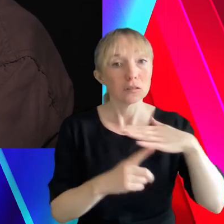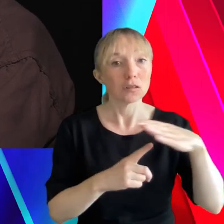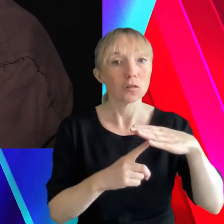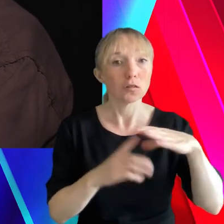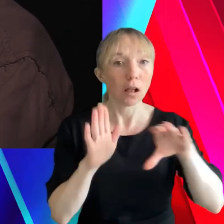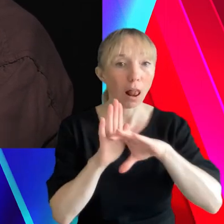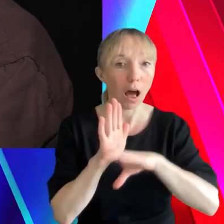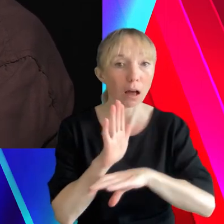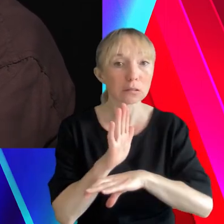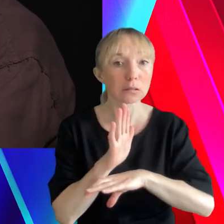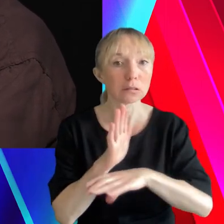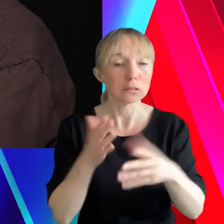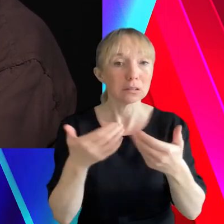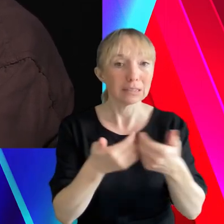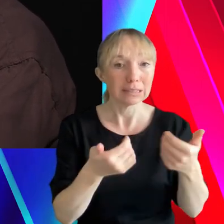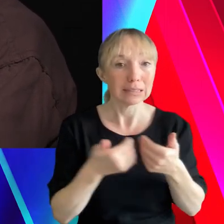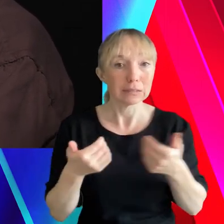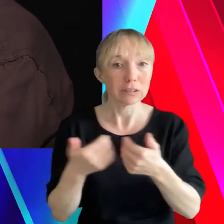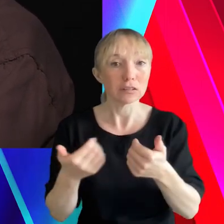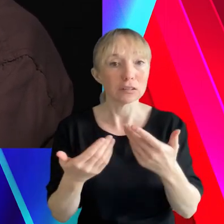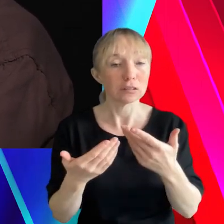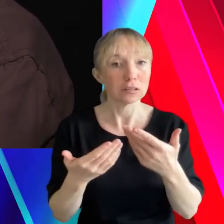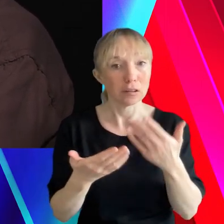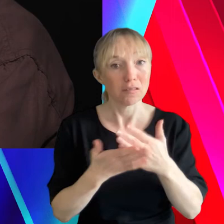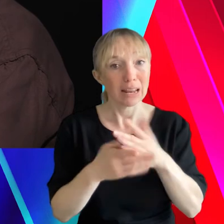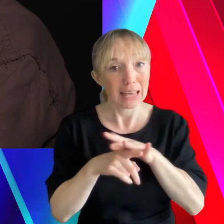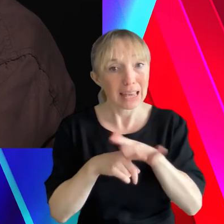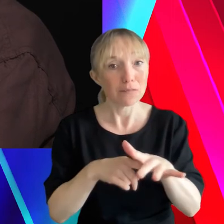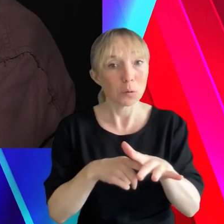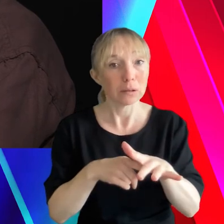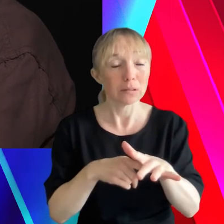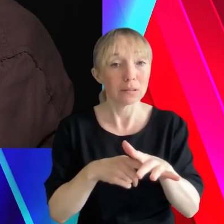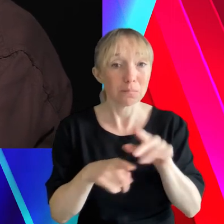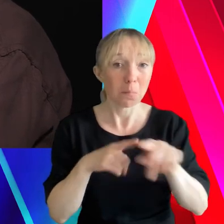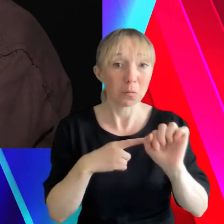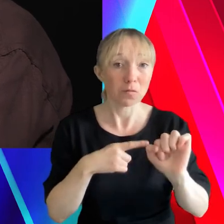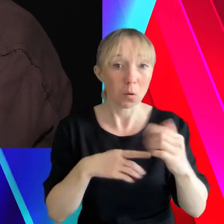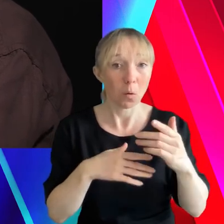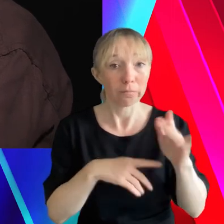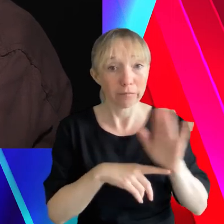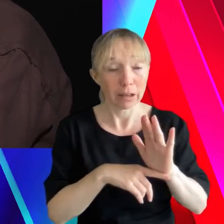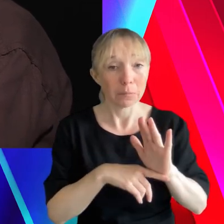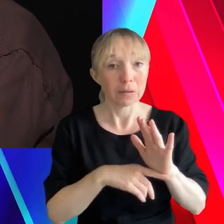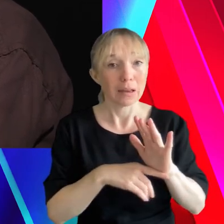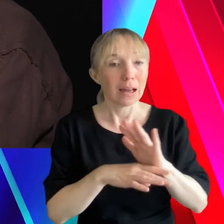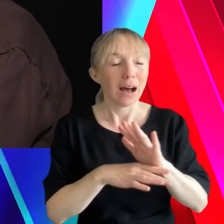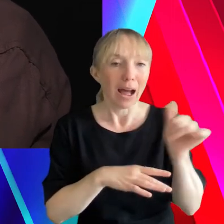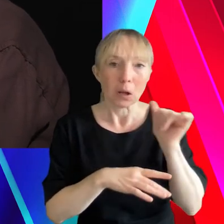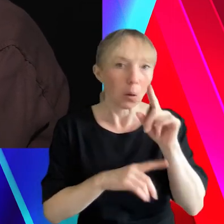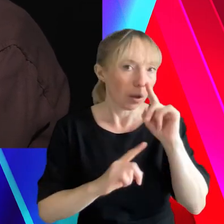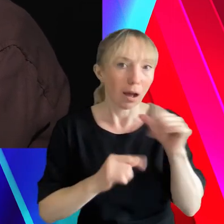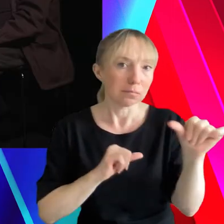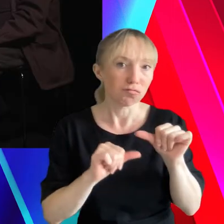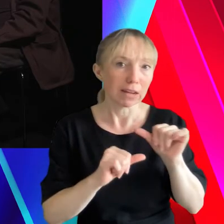class divisions and things which inform pretty much all of your work. Now, it's not something you can talk about very briefly, but if